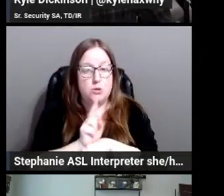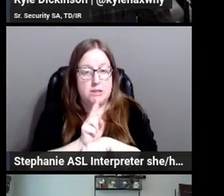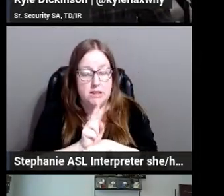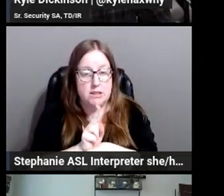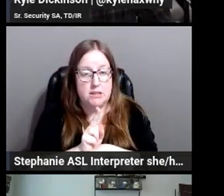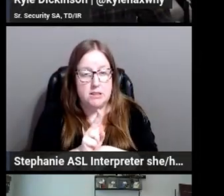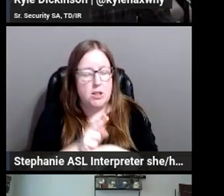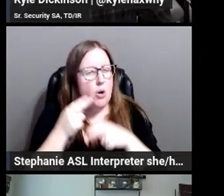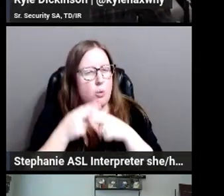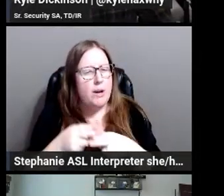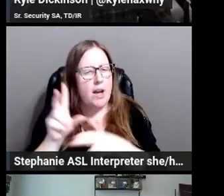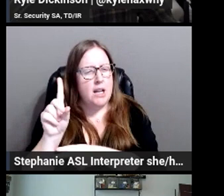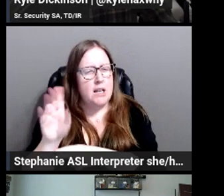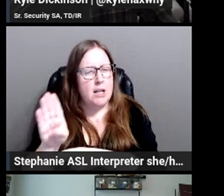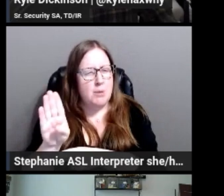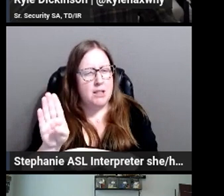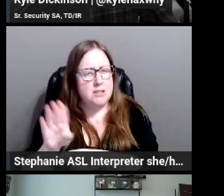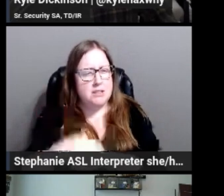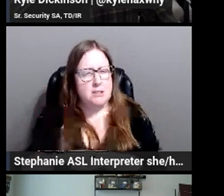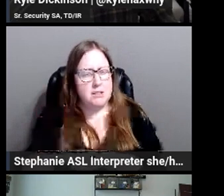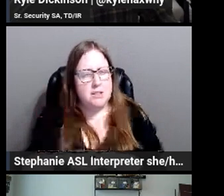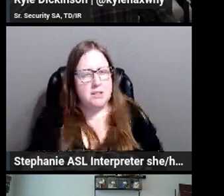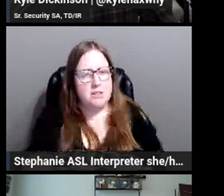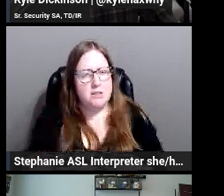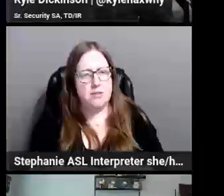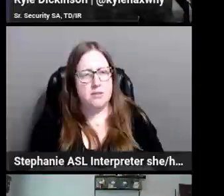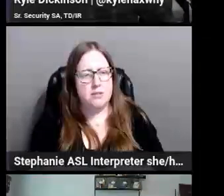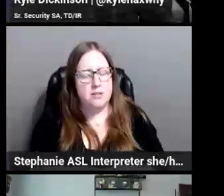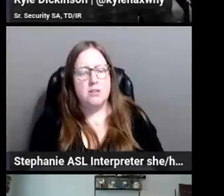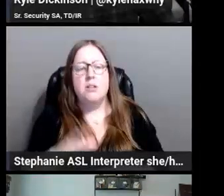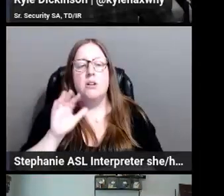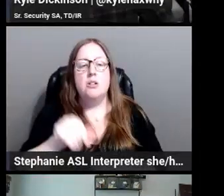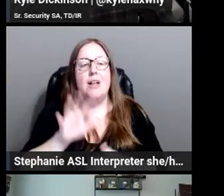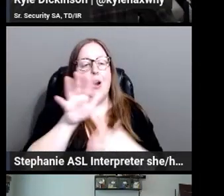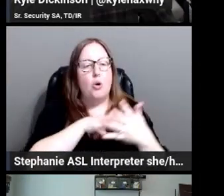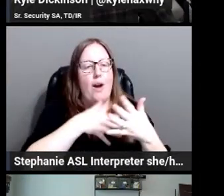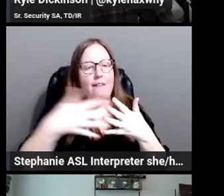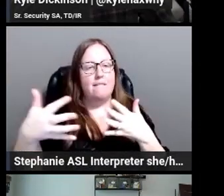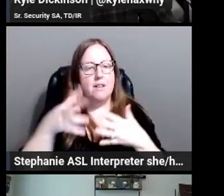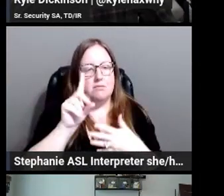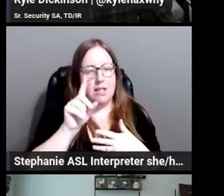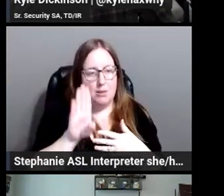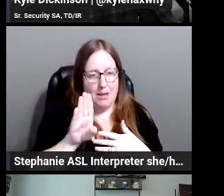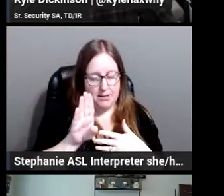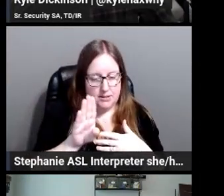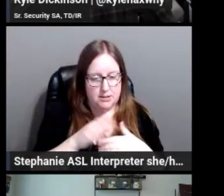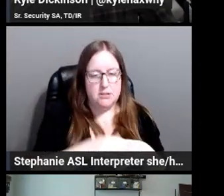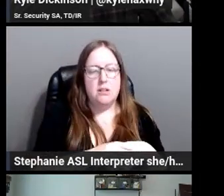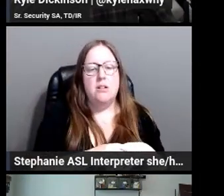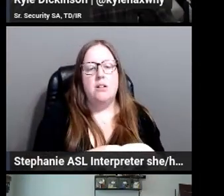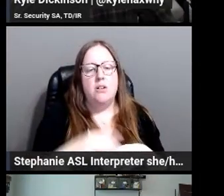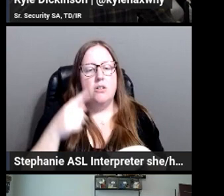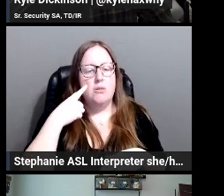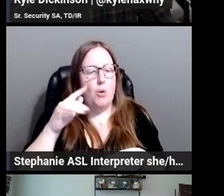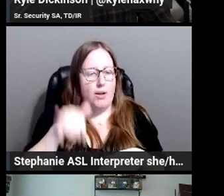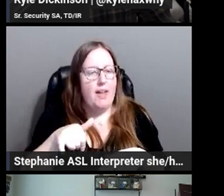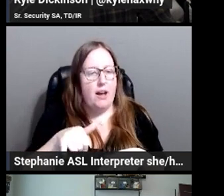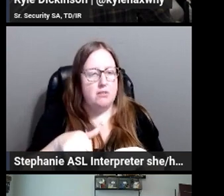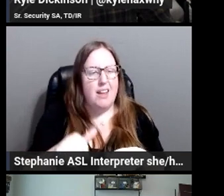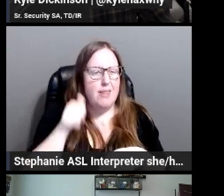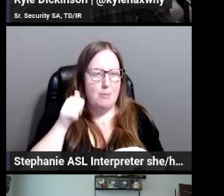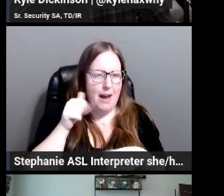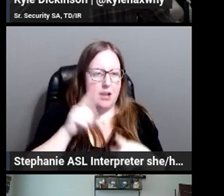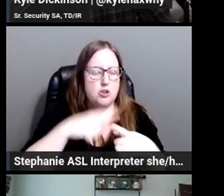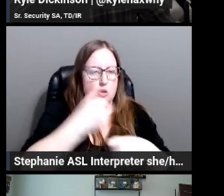what kind of database? So it's a graph database that does this in the back end to